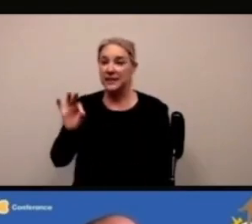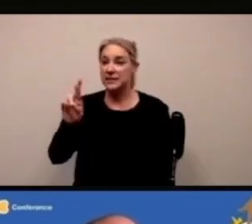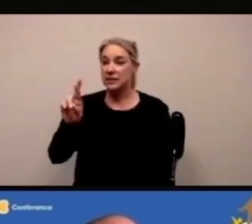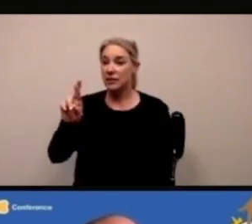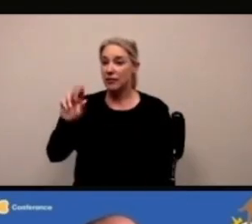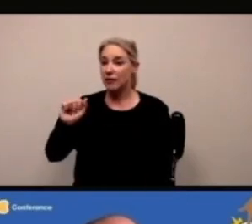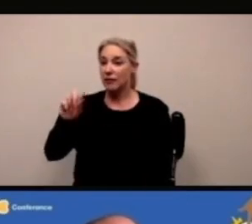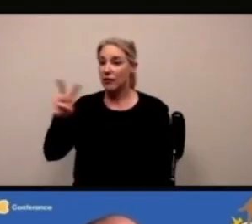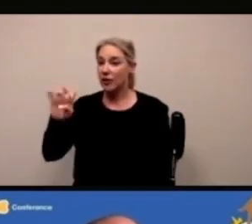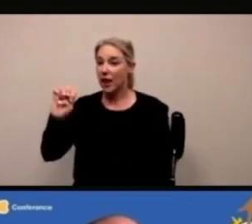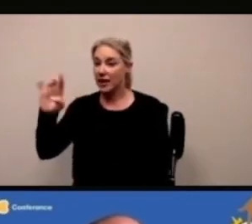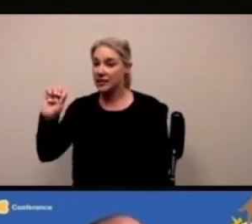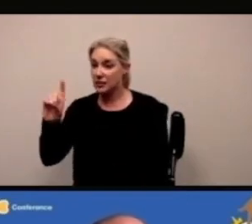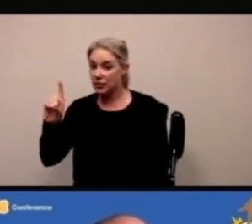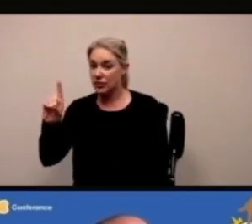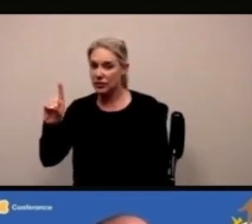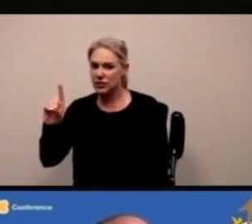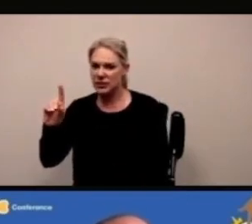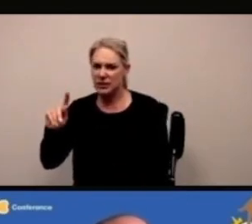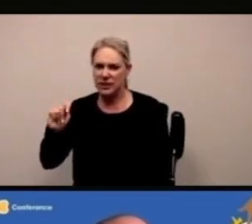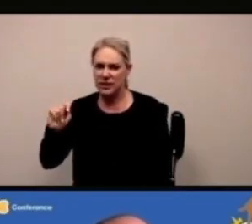Calm project. Okay.